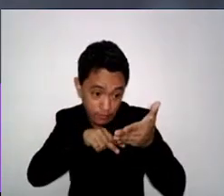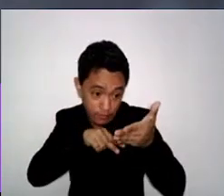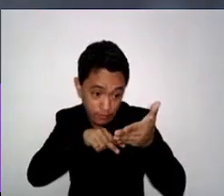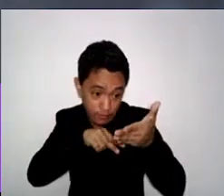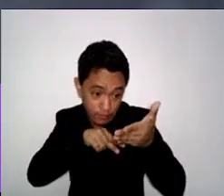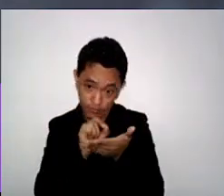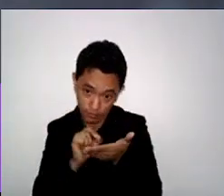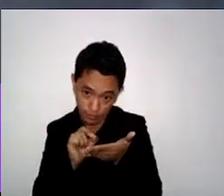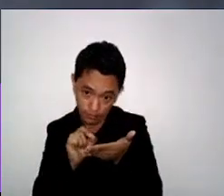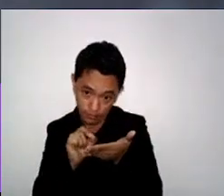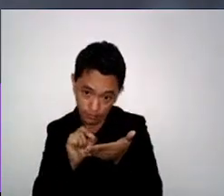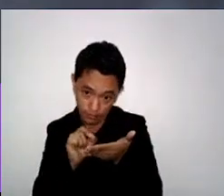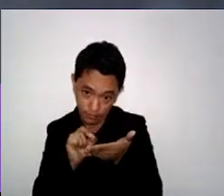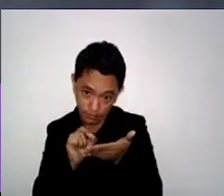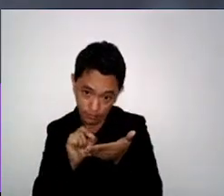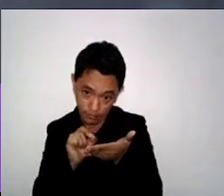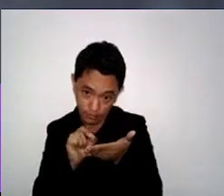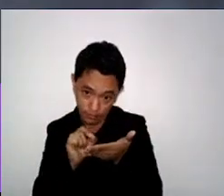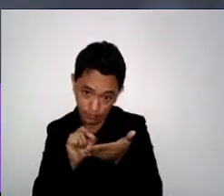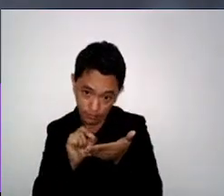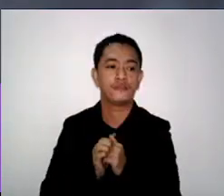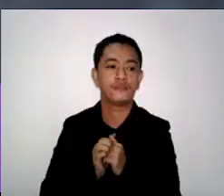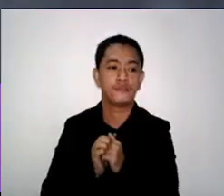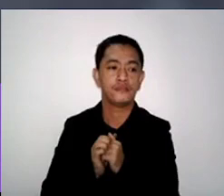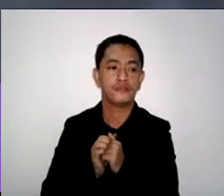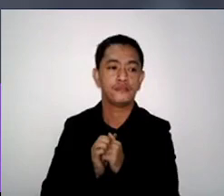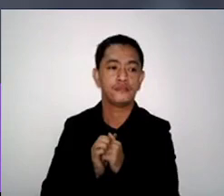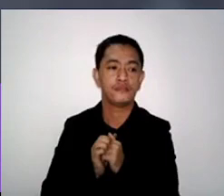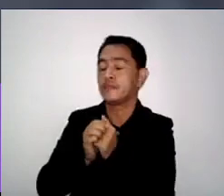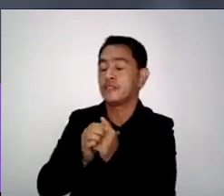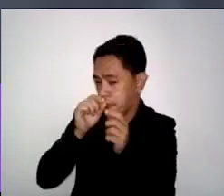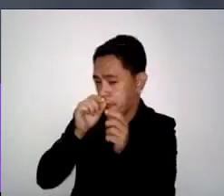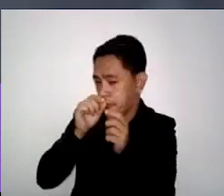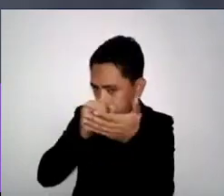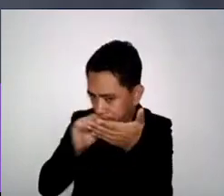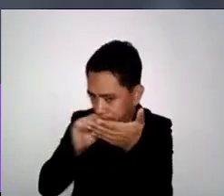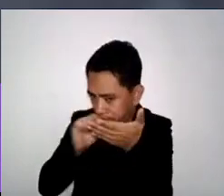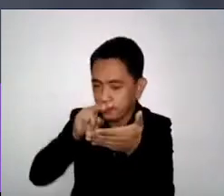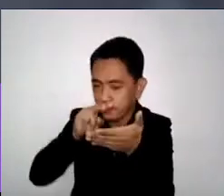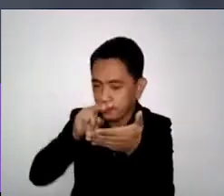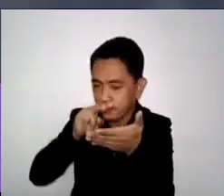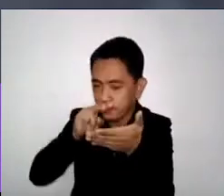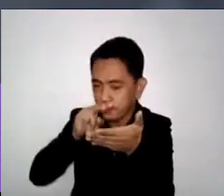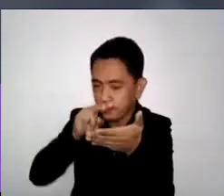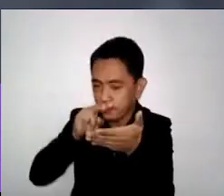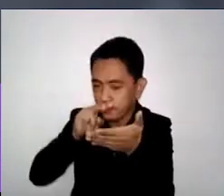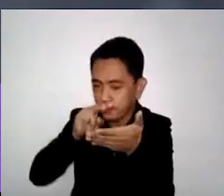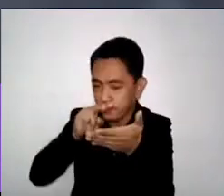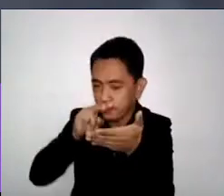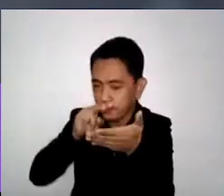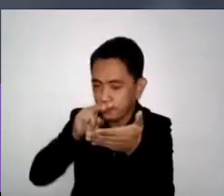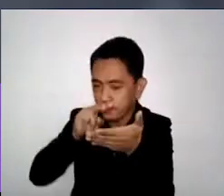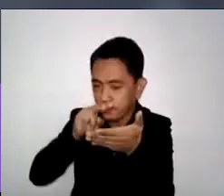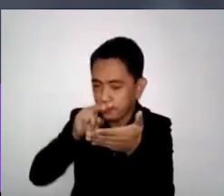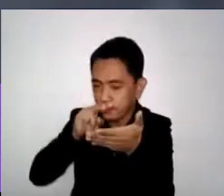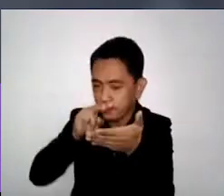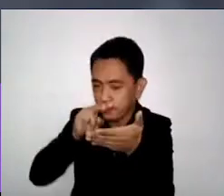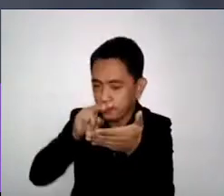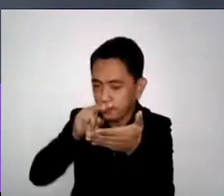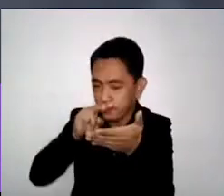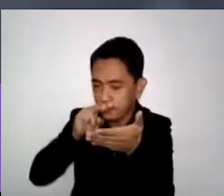If we generalize the components of reading, decoding and spelling can be classified as mechanical skills,